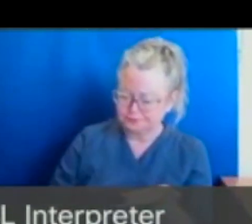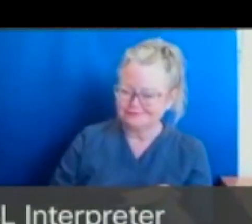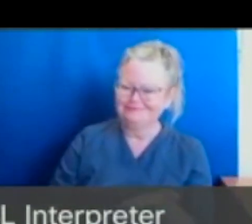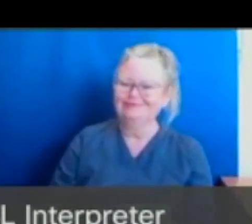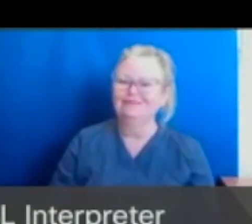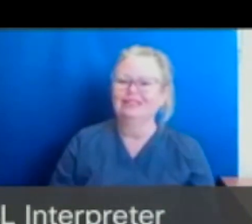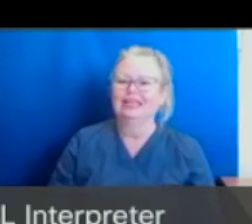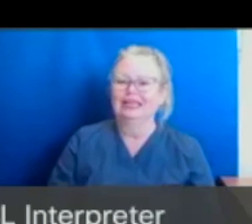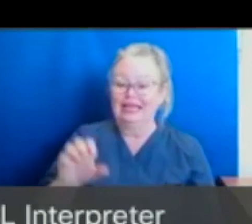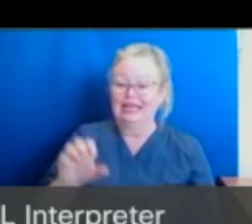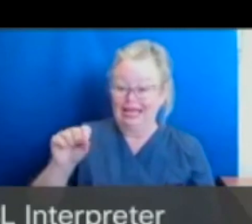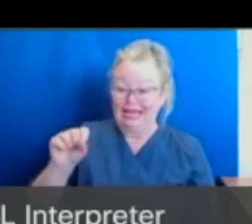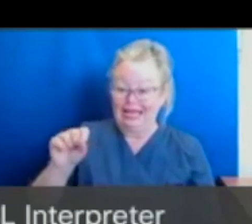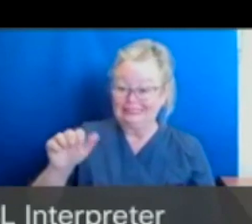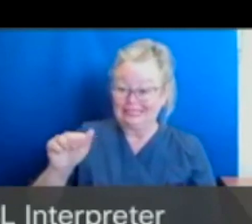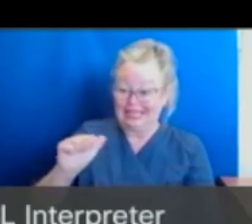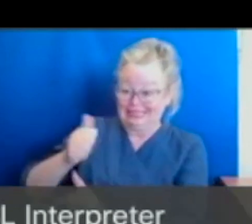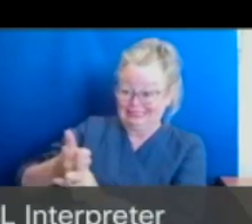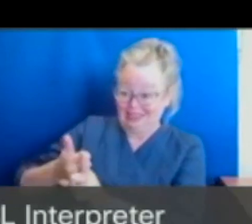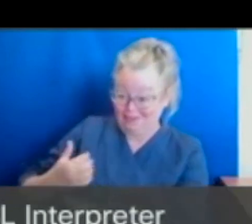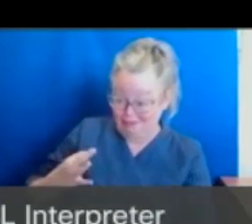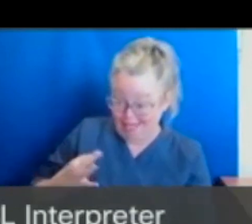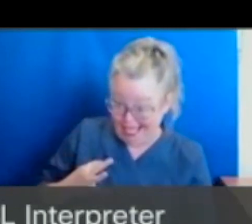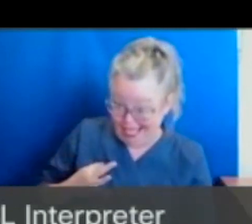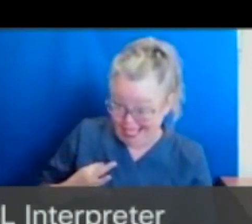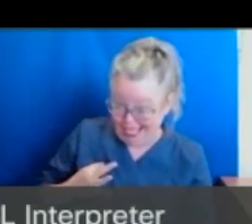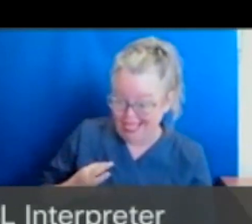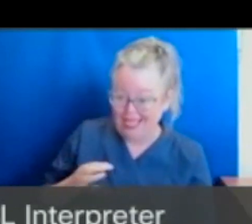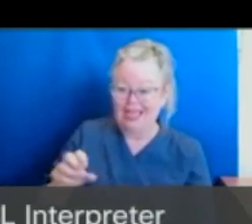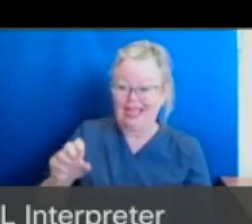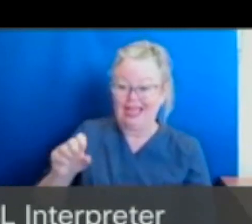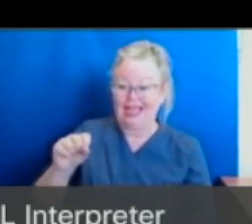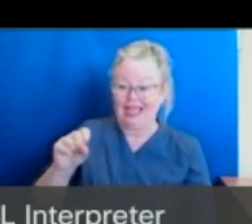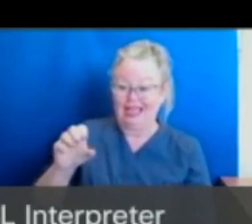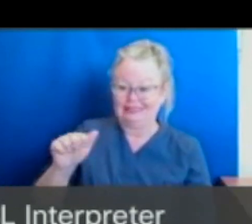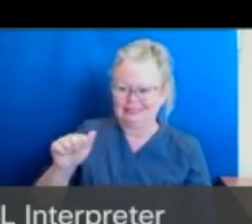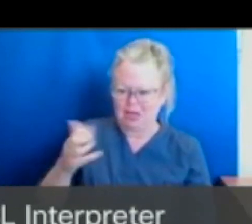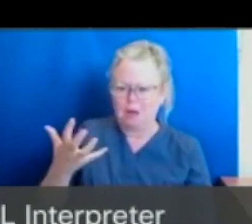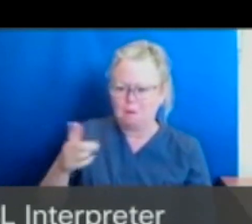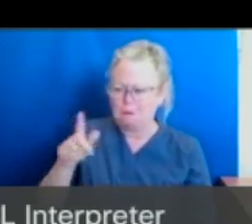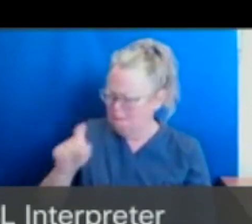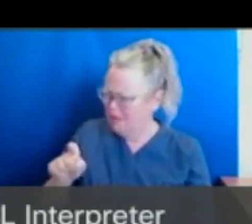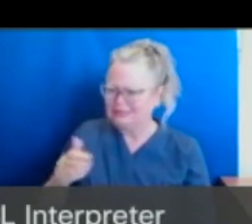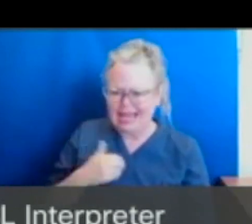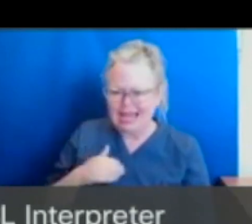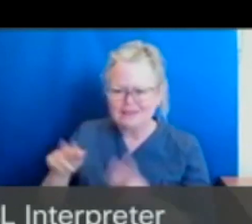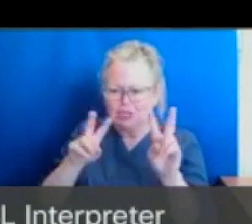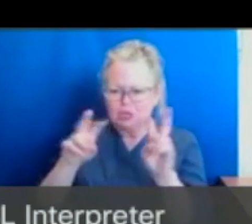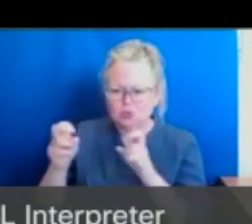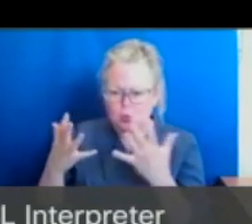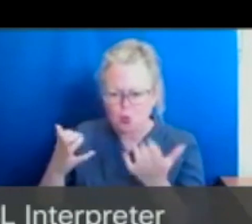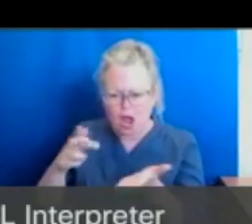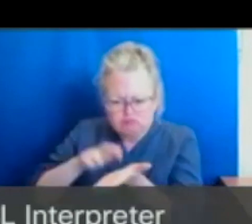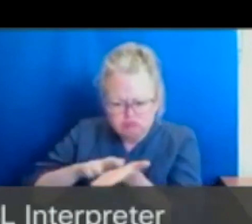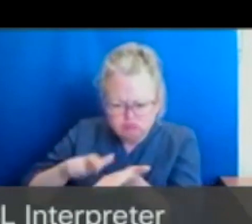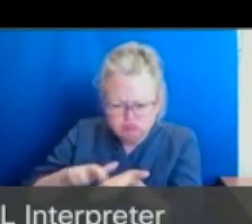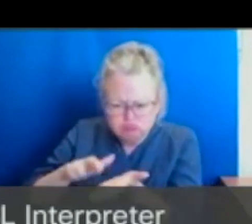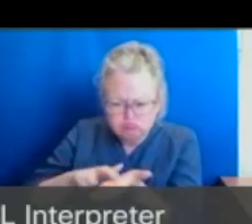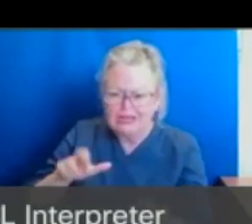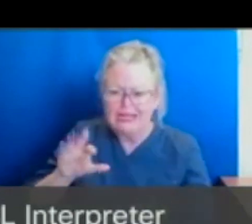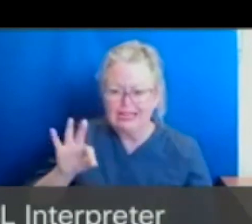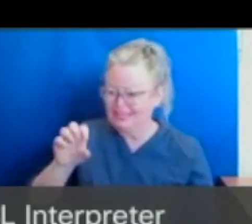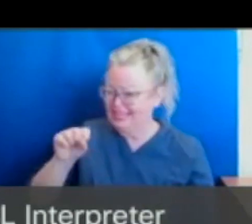SCA is the applicant, the SCA has to want this issue addressed. If the SCA isn't on